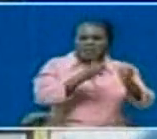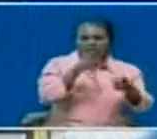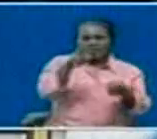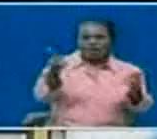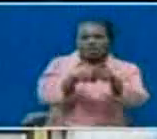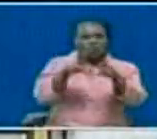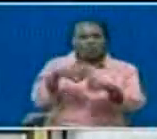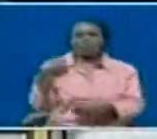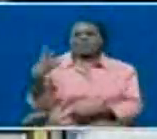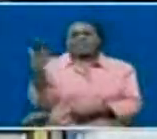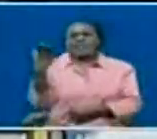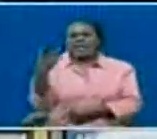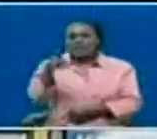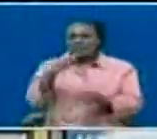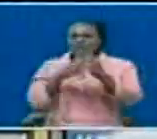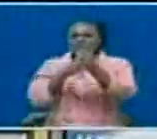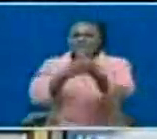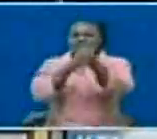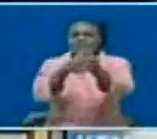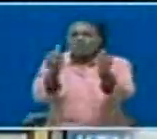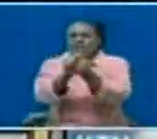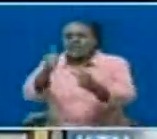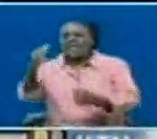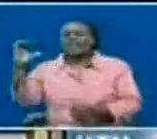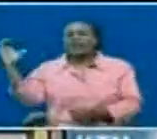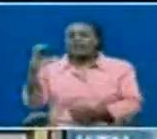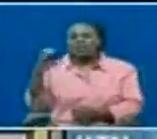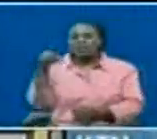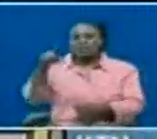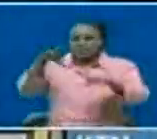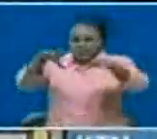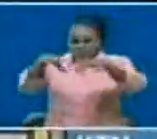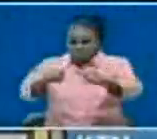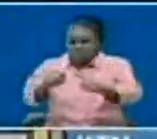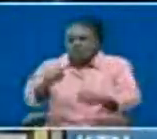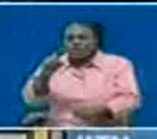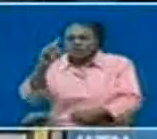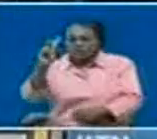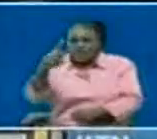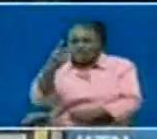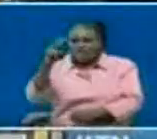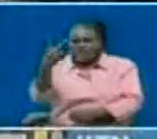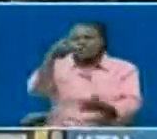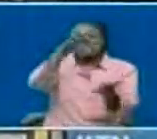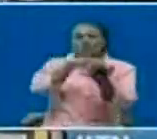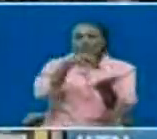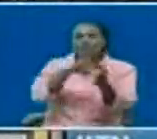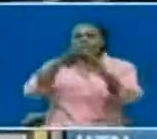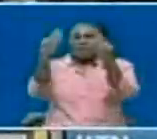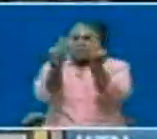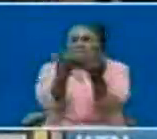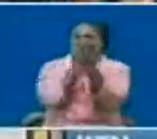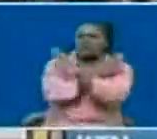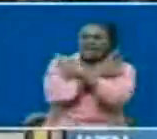Games in Glasgow, Scotland. She led Caroline Killell in clinching the top two medals at the Games. And this morning, family and friends flocked